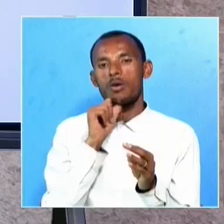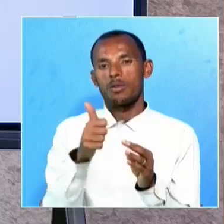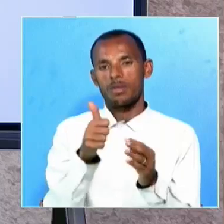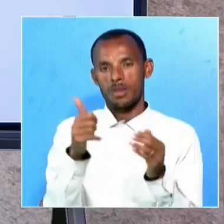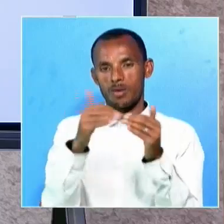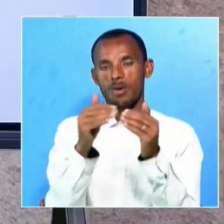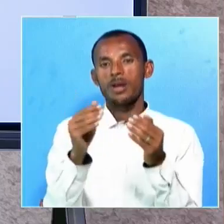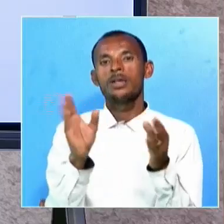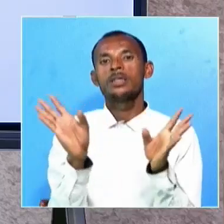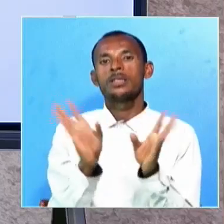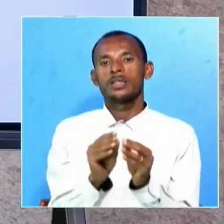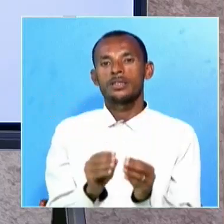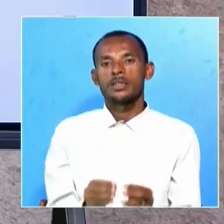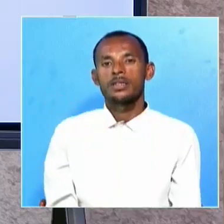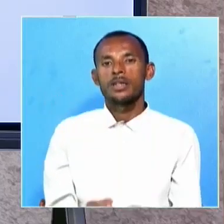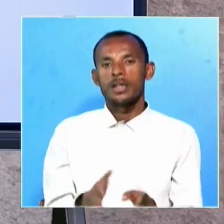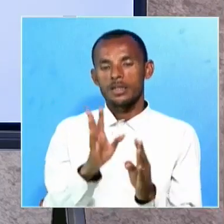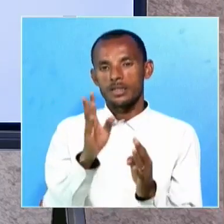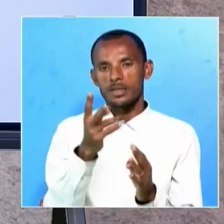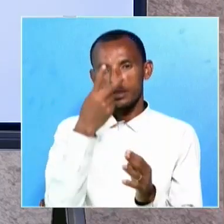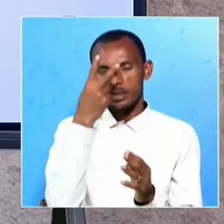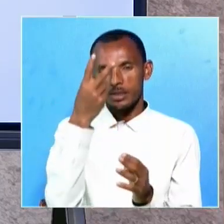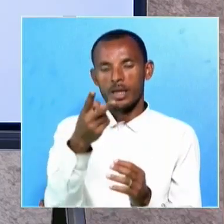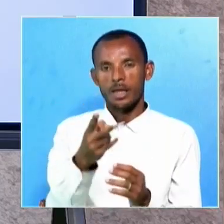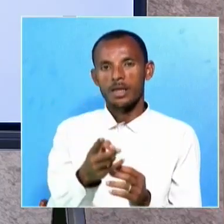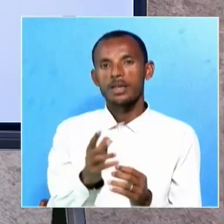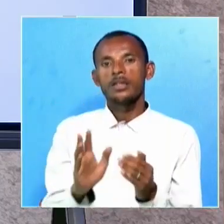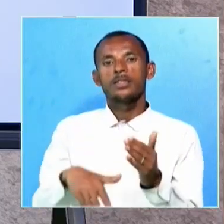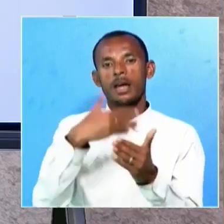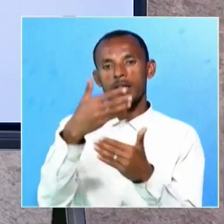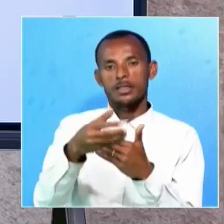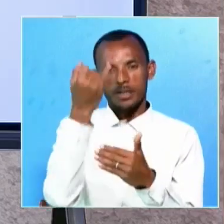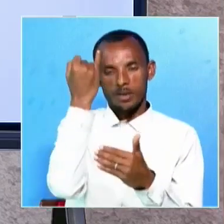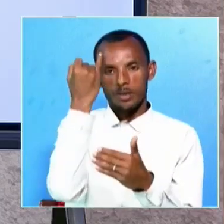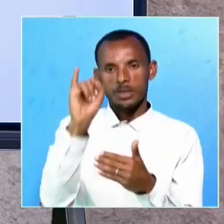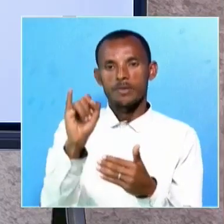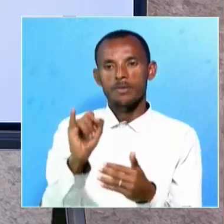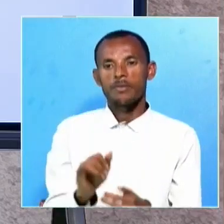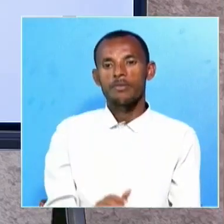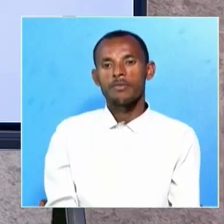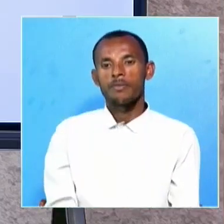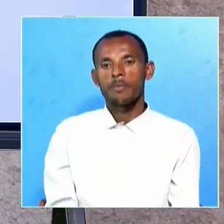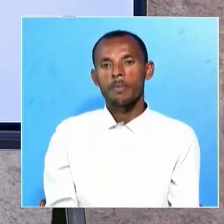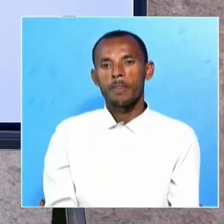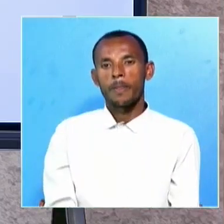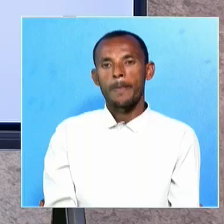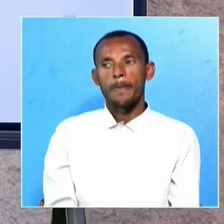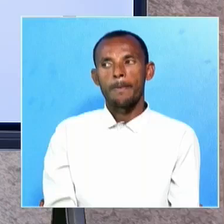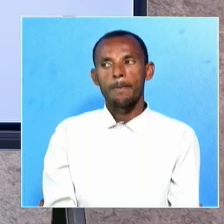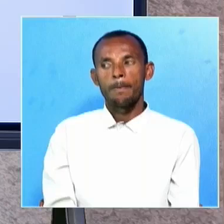sets. Now, let's proceed to another concept.